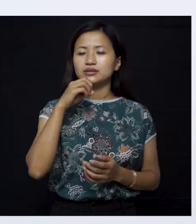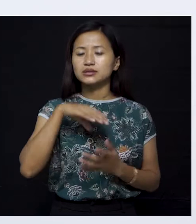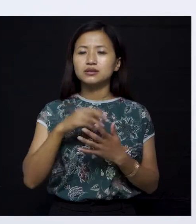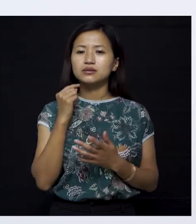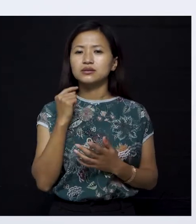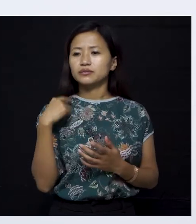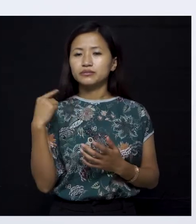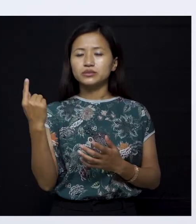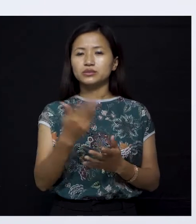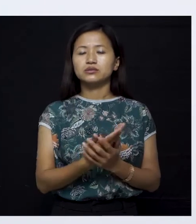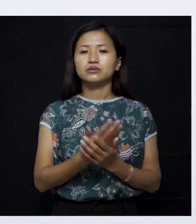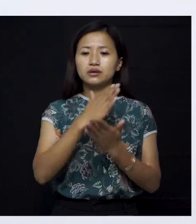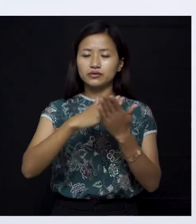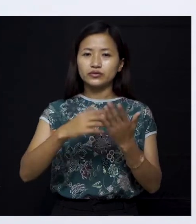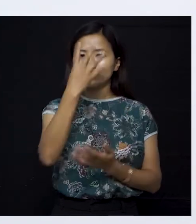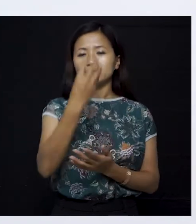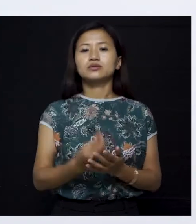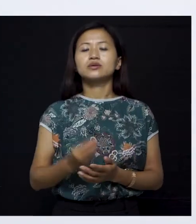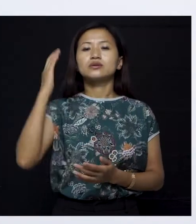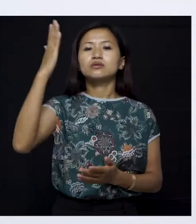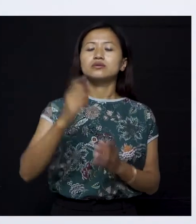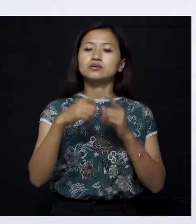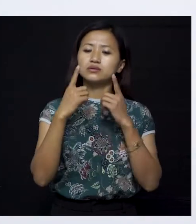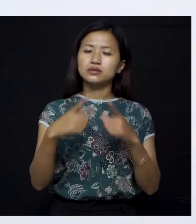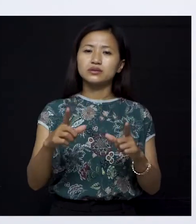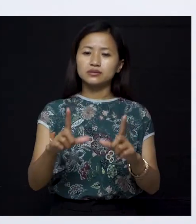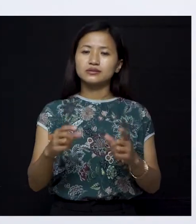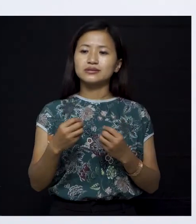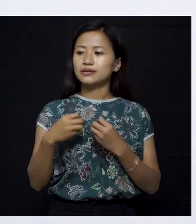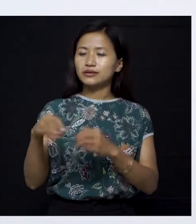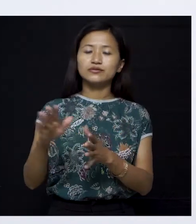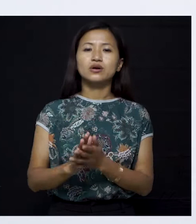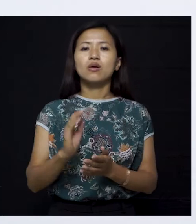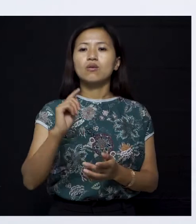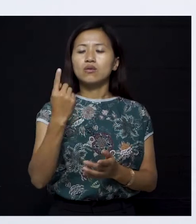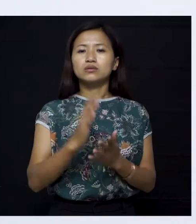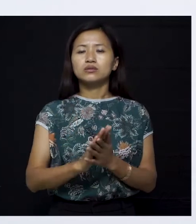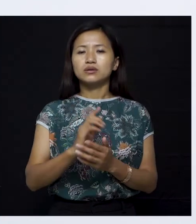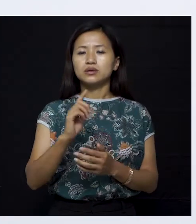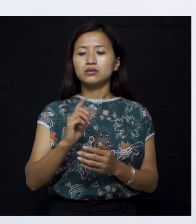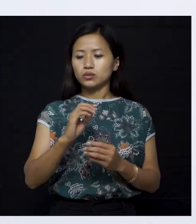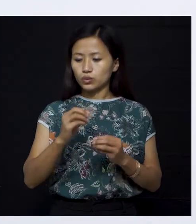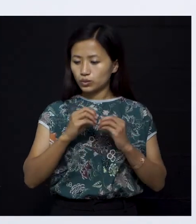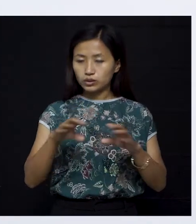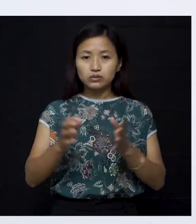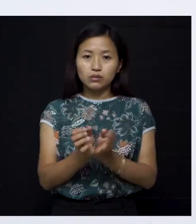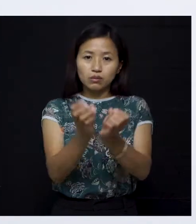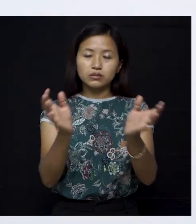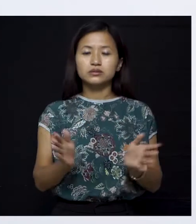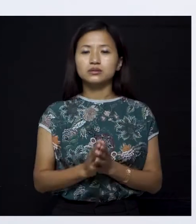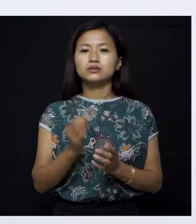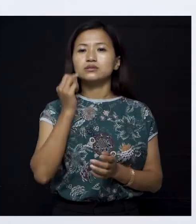of the night, so why would God leave her all alone and destitute without any help, with no son living in the